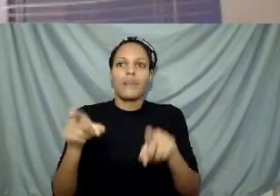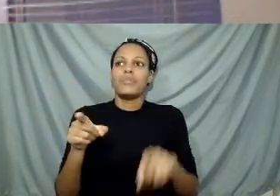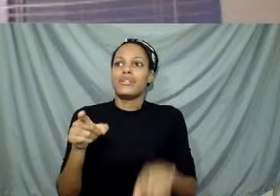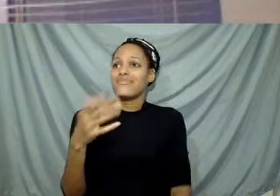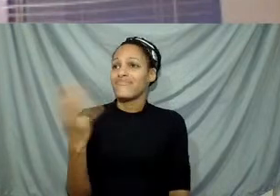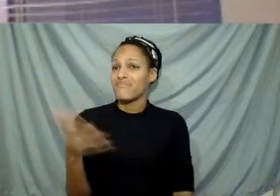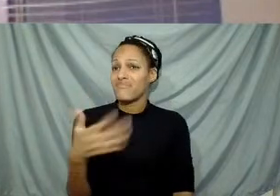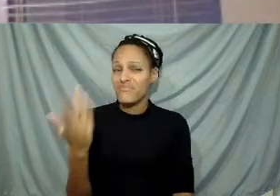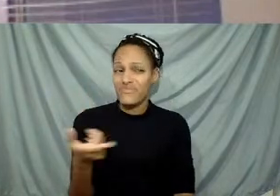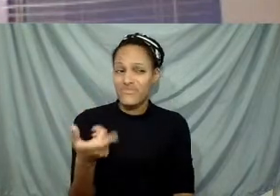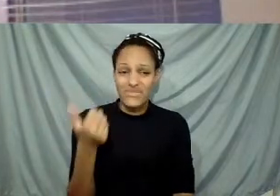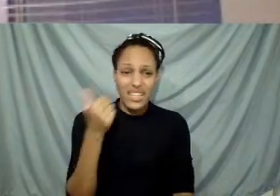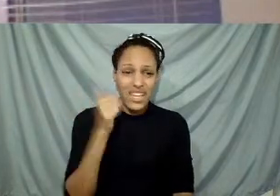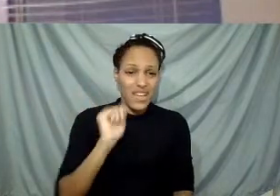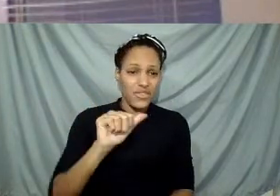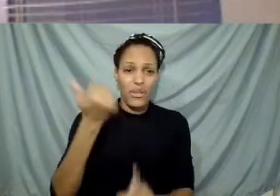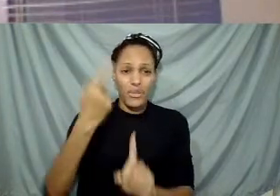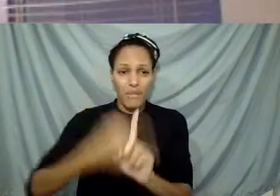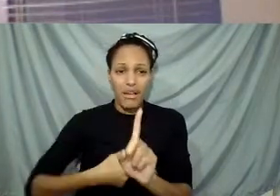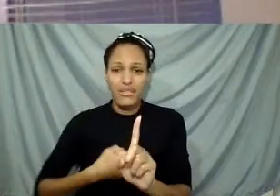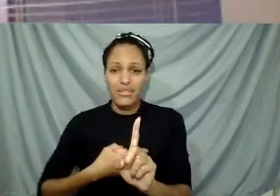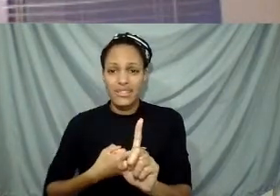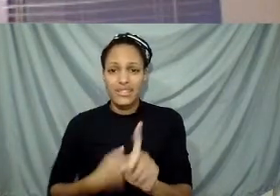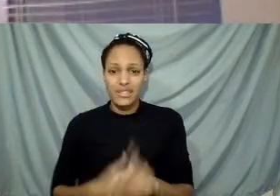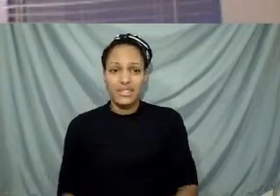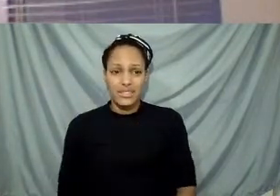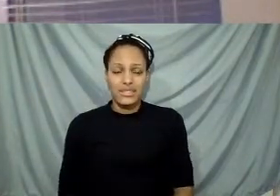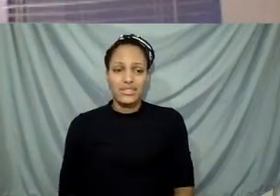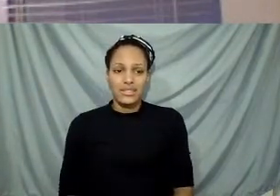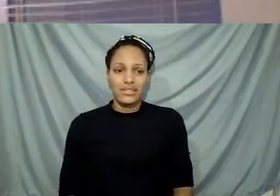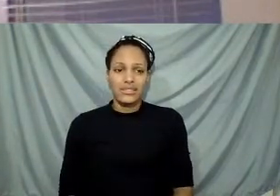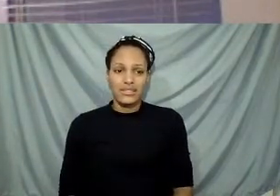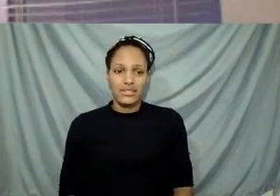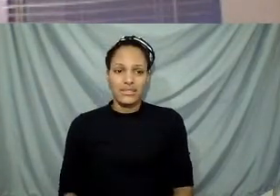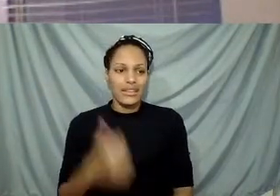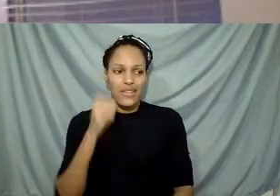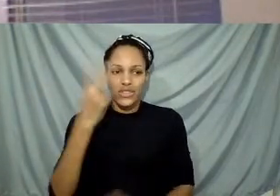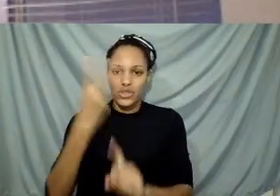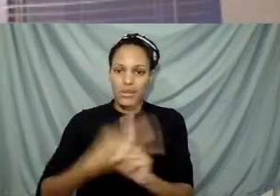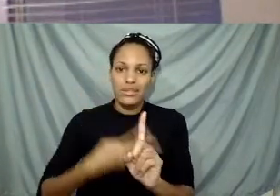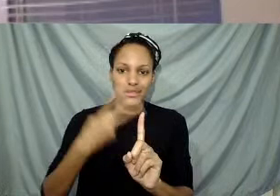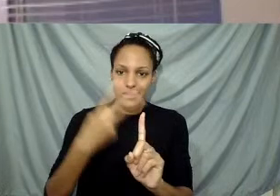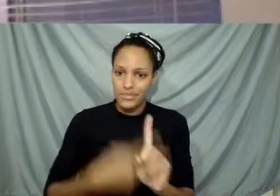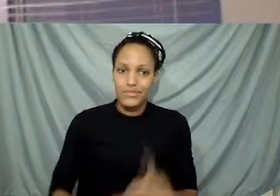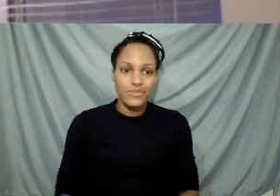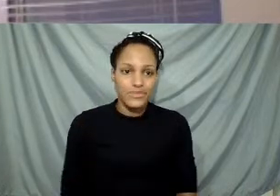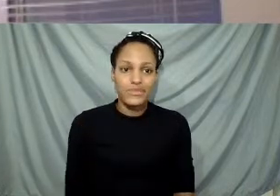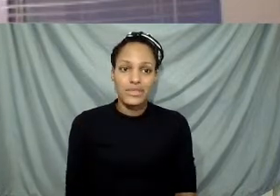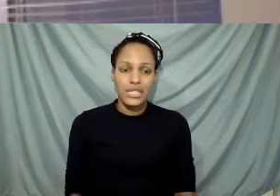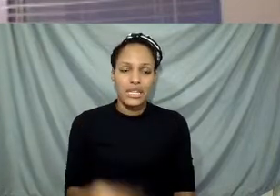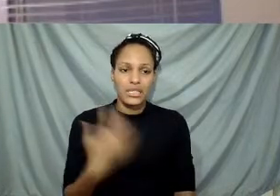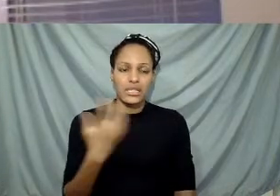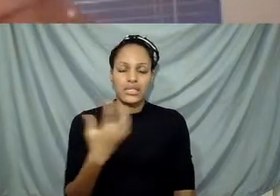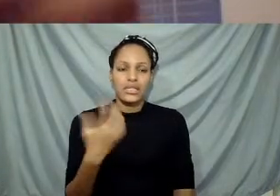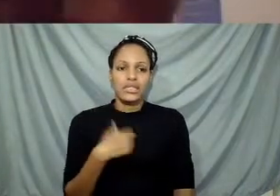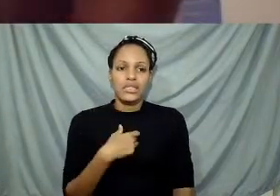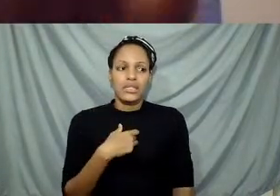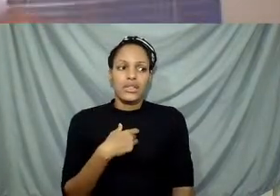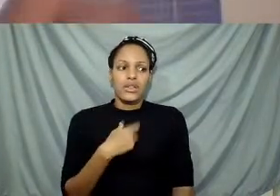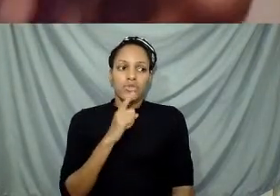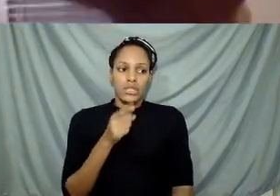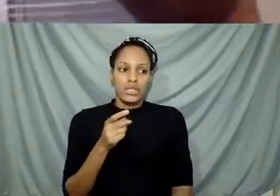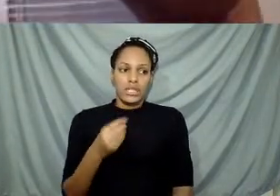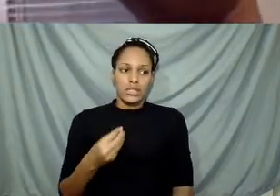okay? We would talk about many things, but what was really compelling for me was that he was